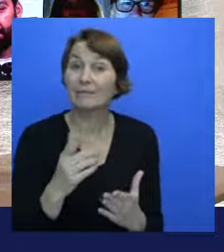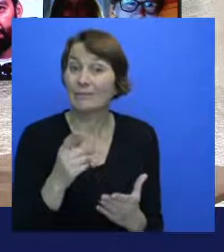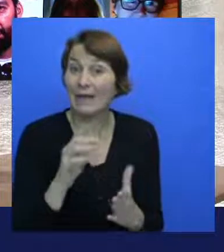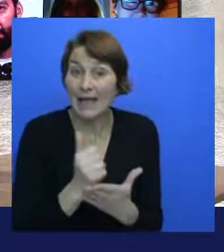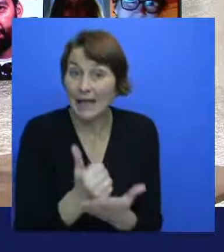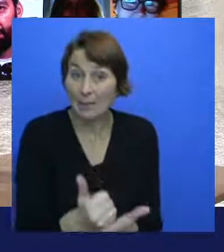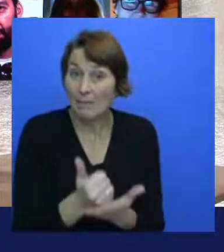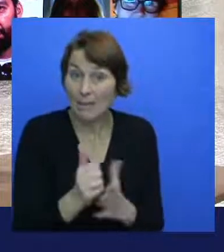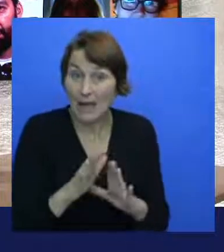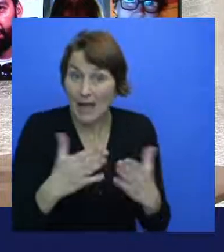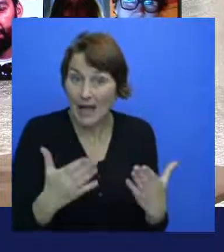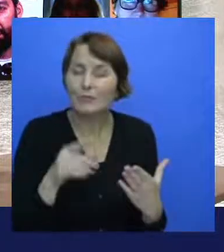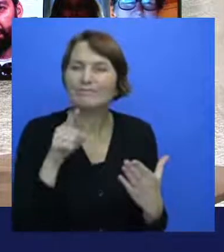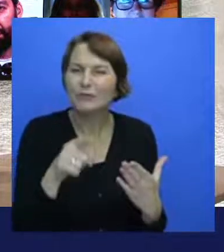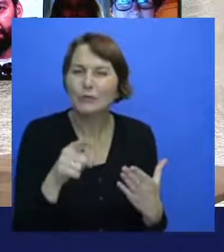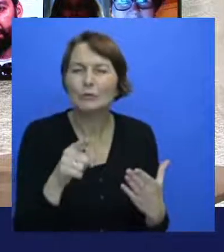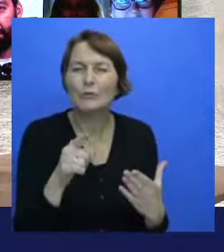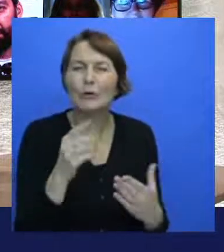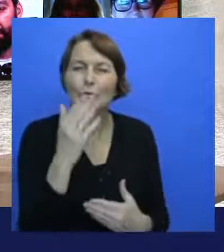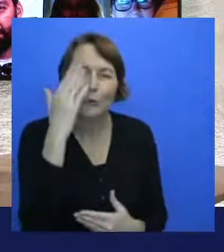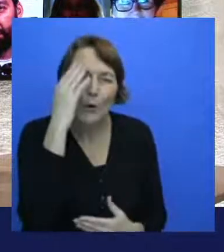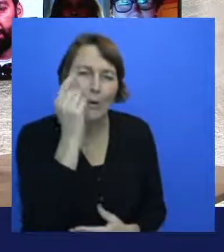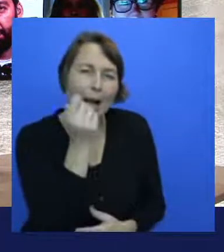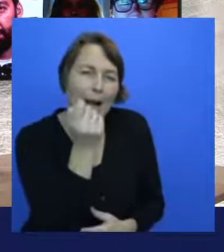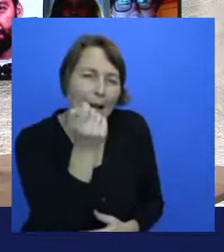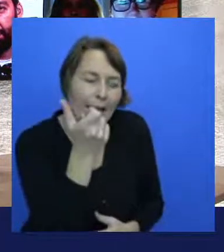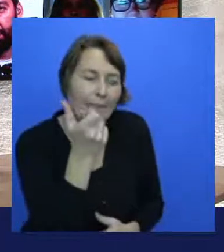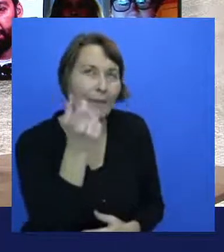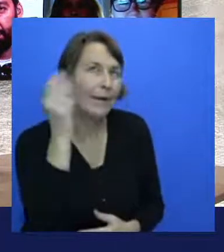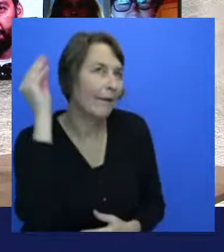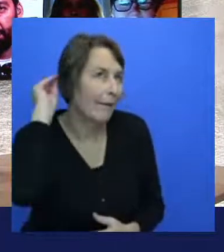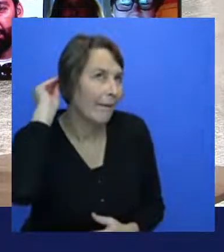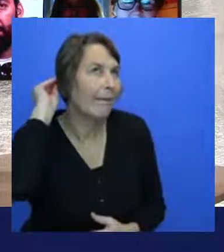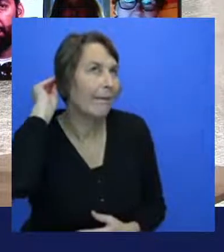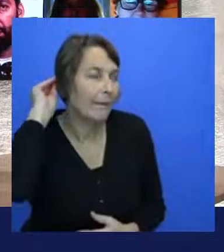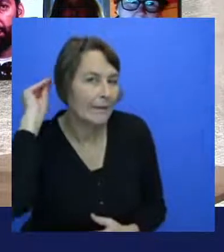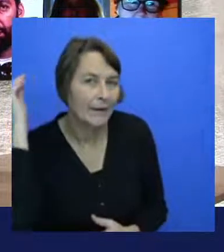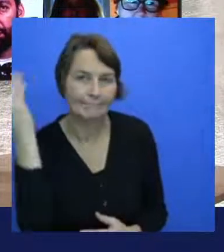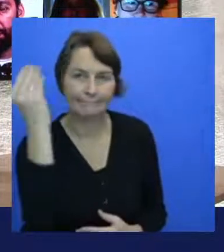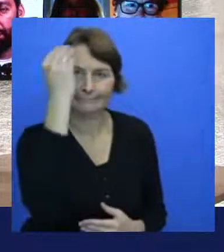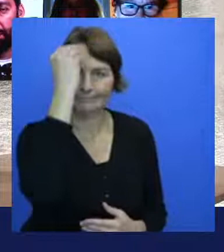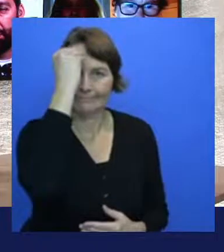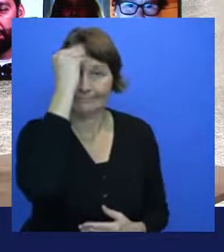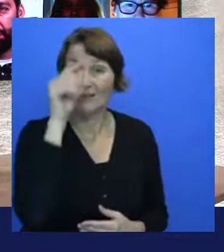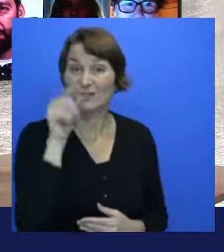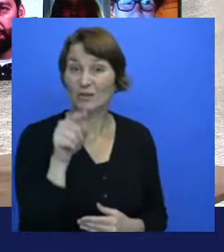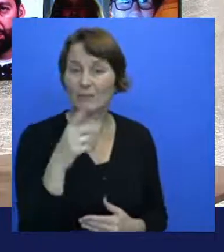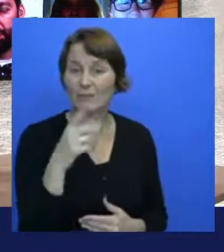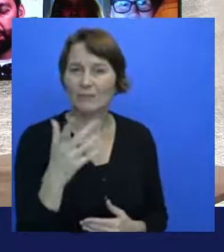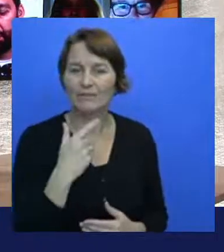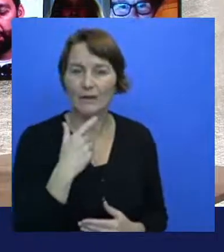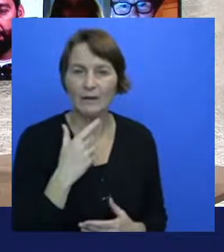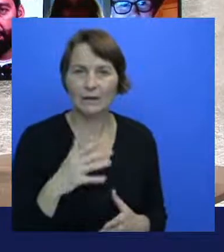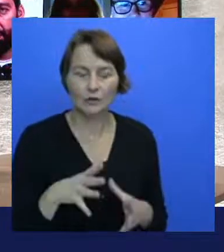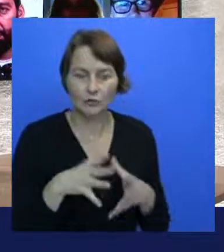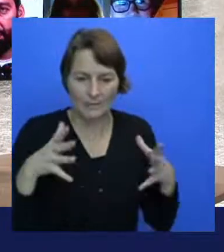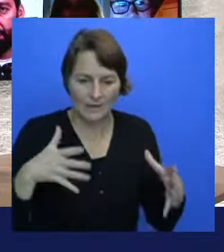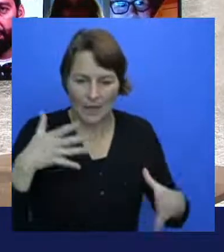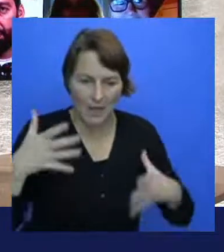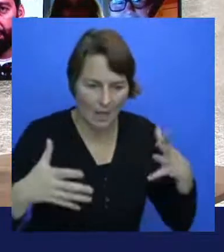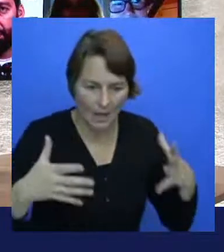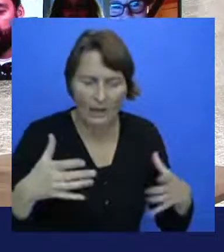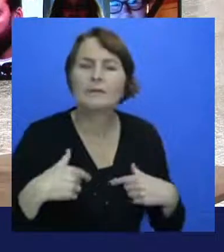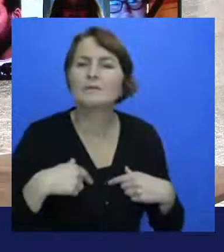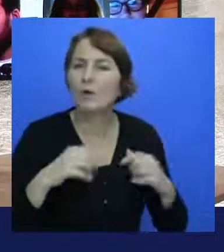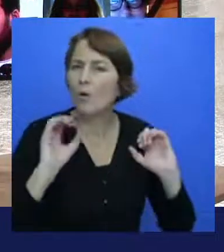other hand, maybe that's just a step too far for some people. So then I would say just build a model, get inspired,